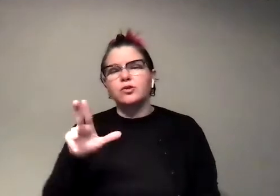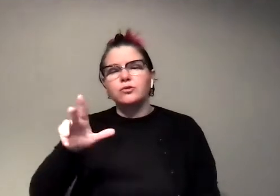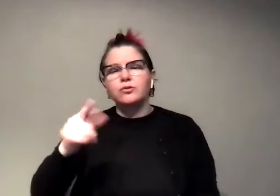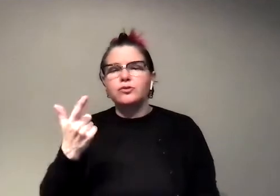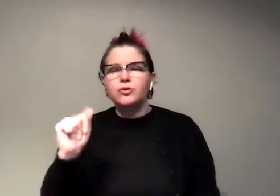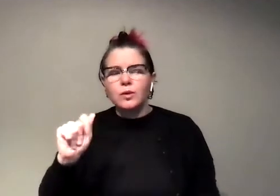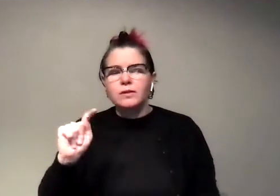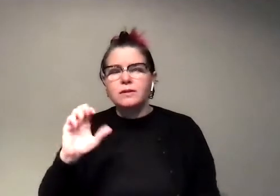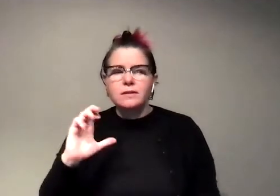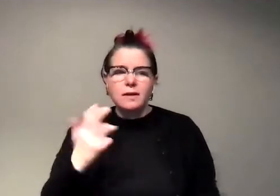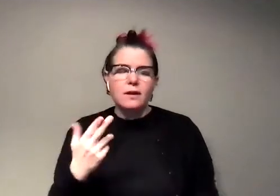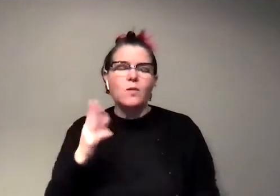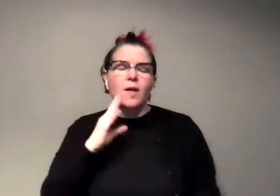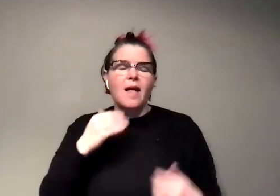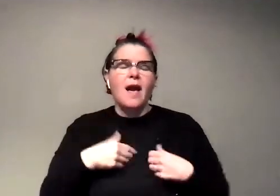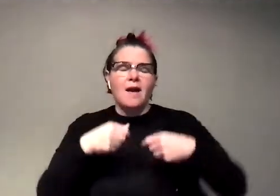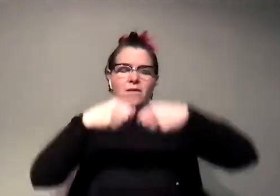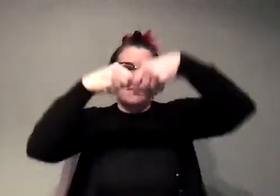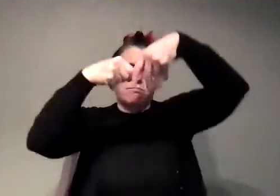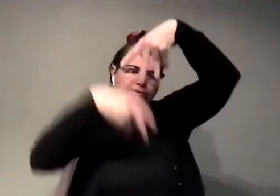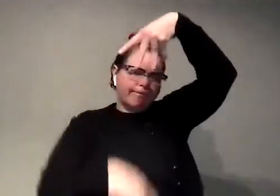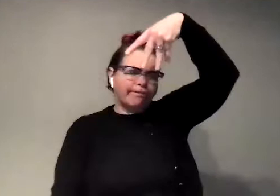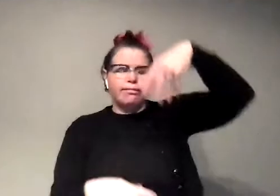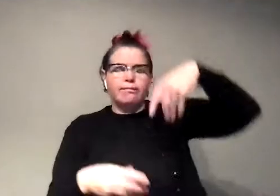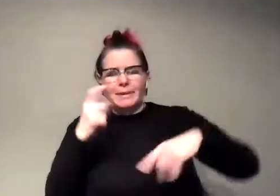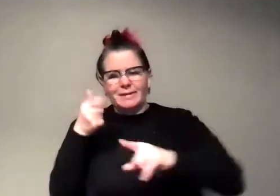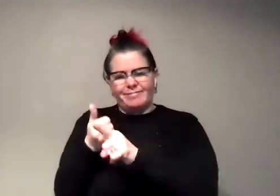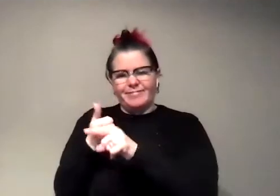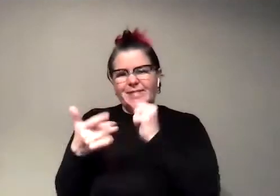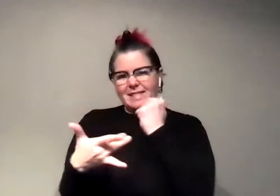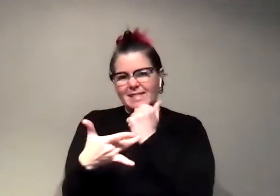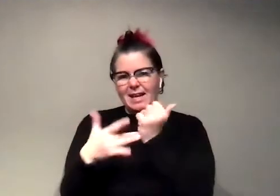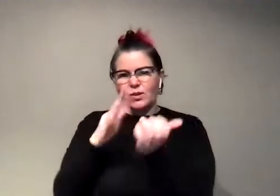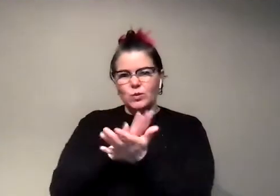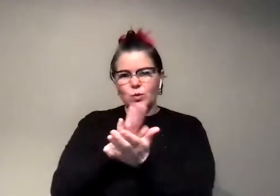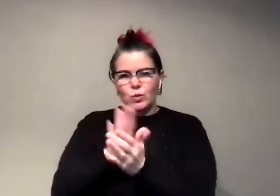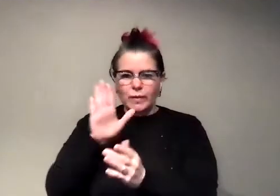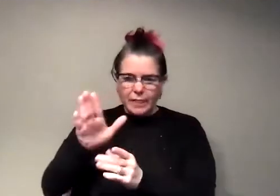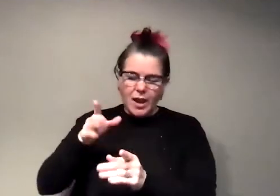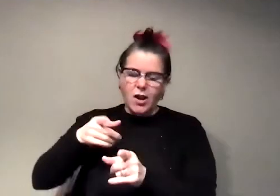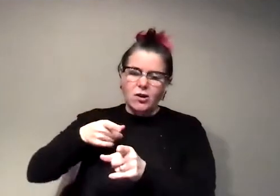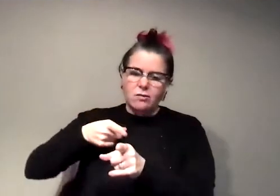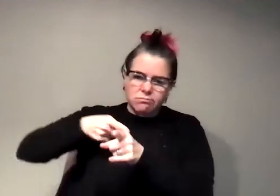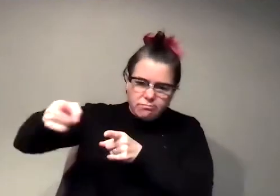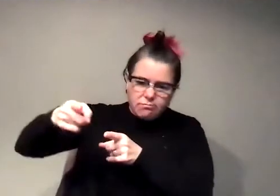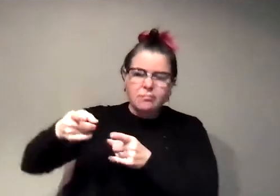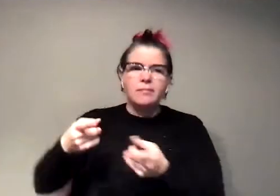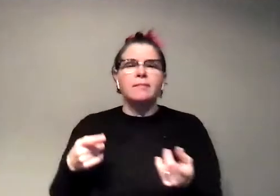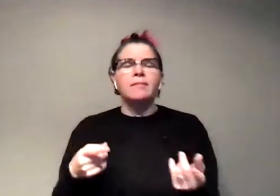Right. Because they are technical schools that where like that is their focus. But